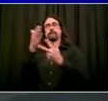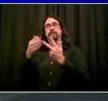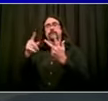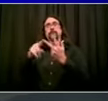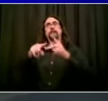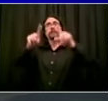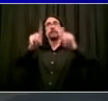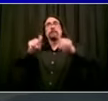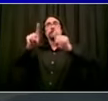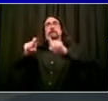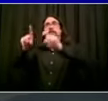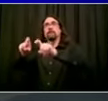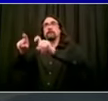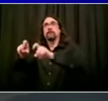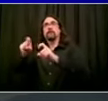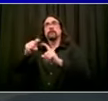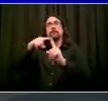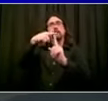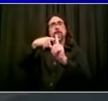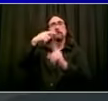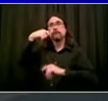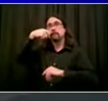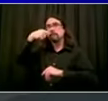1.83%, and the 7-day rolling average is